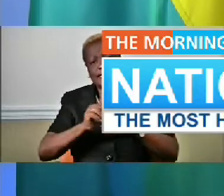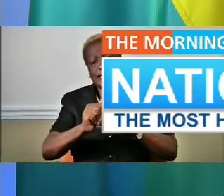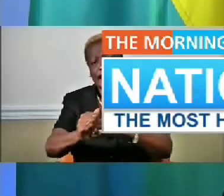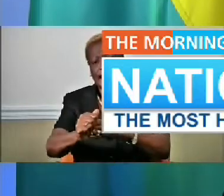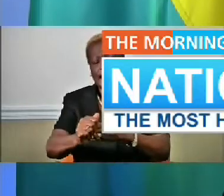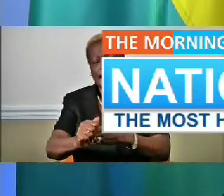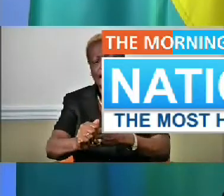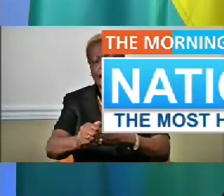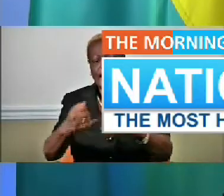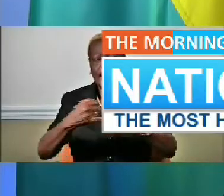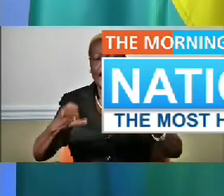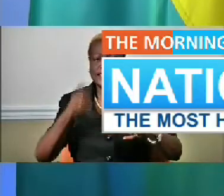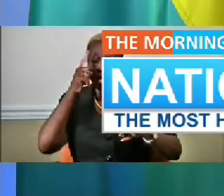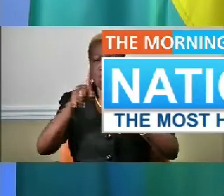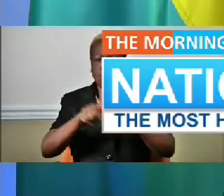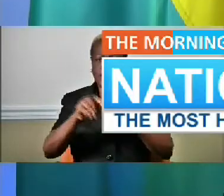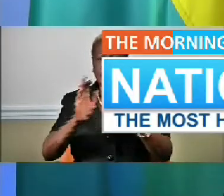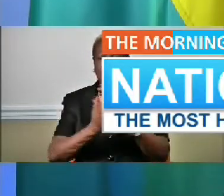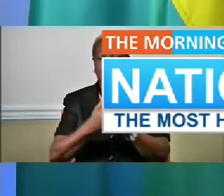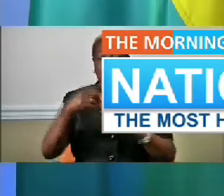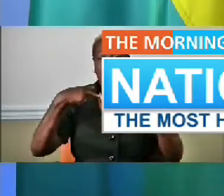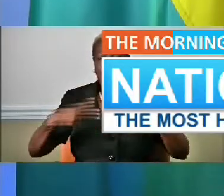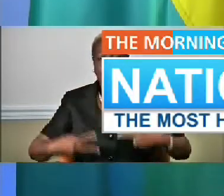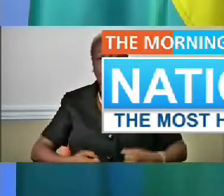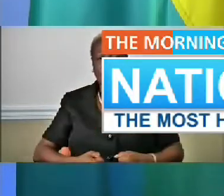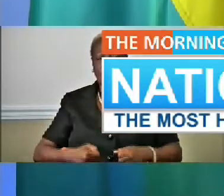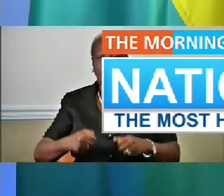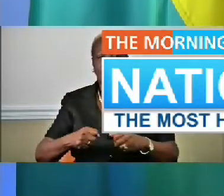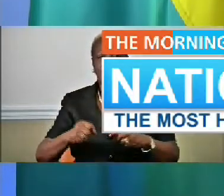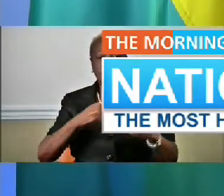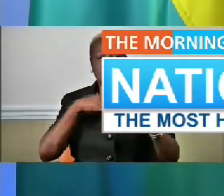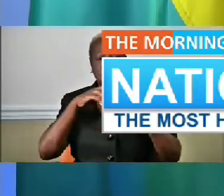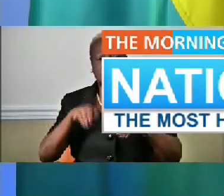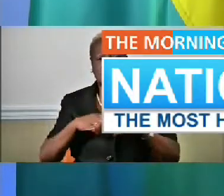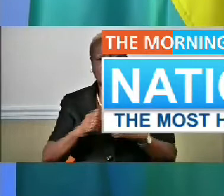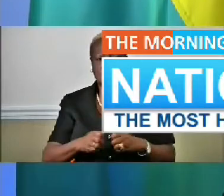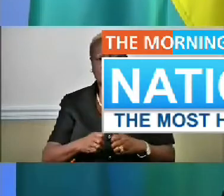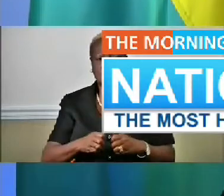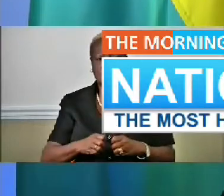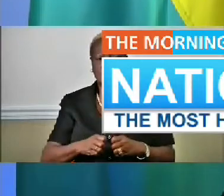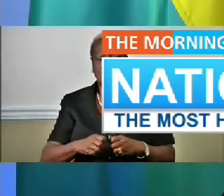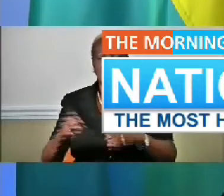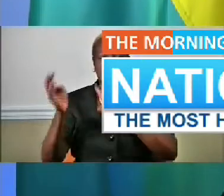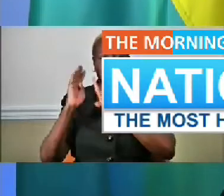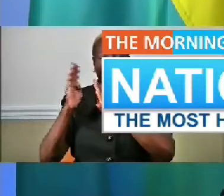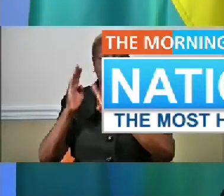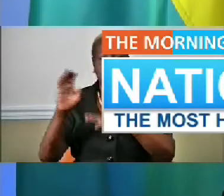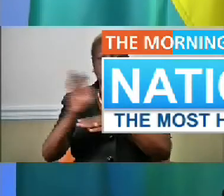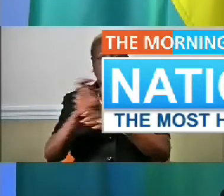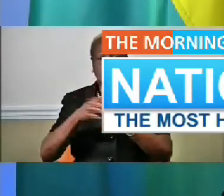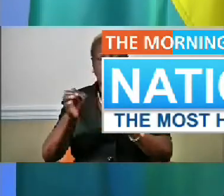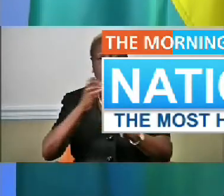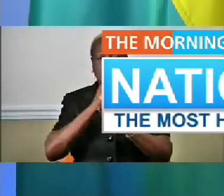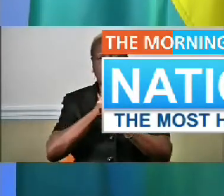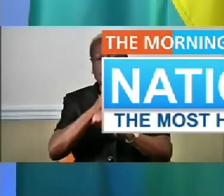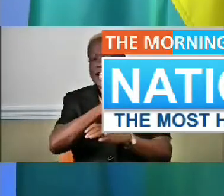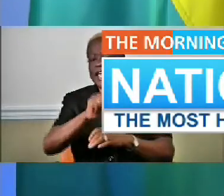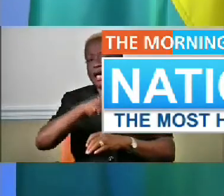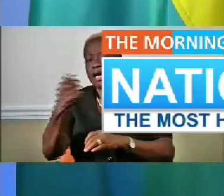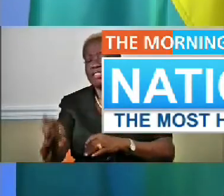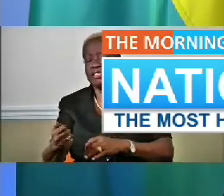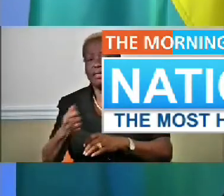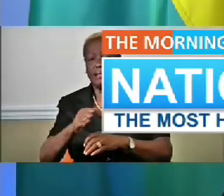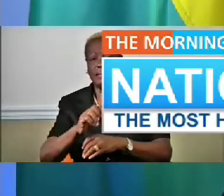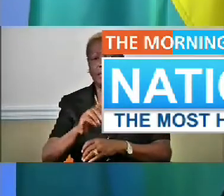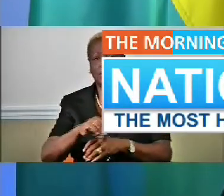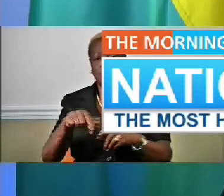agreed by health officials, the Bahamas Chamber of Commerce and Employers Federation, and other